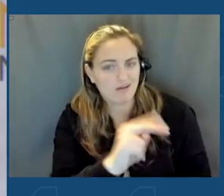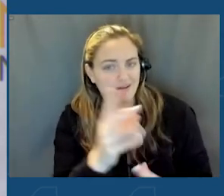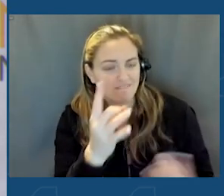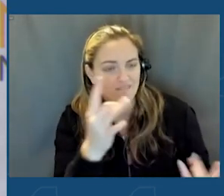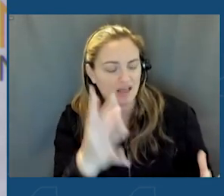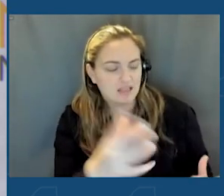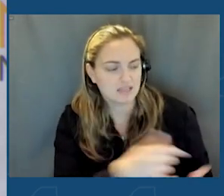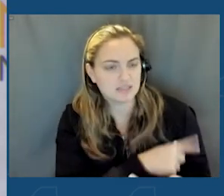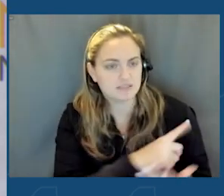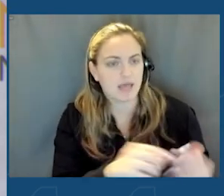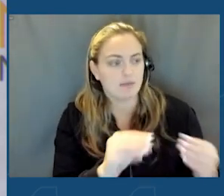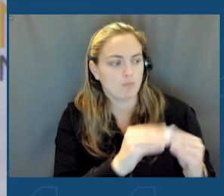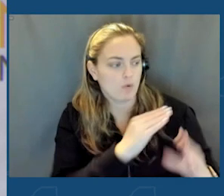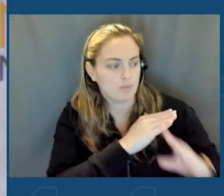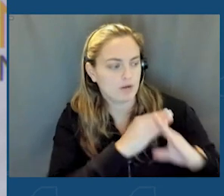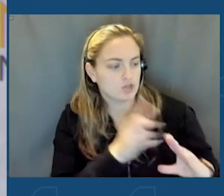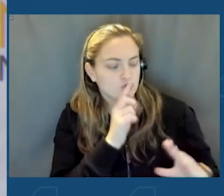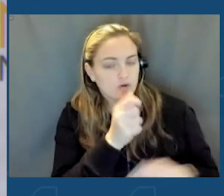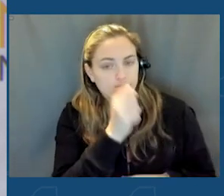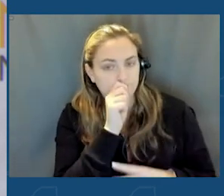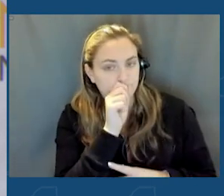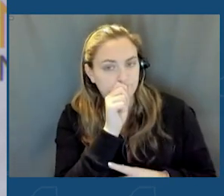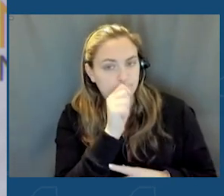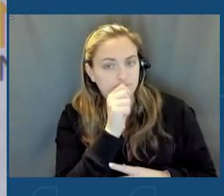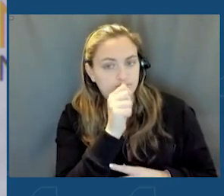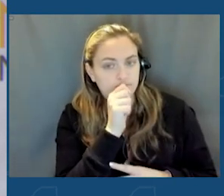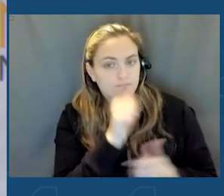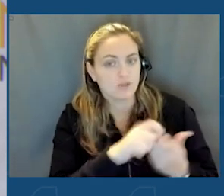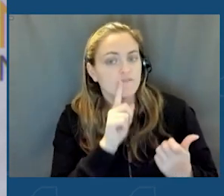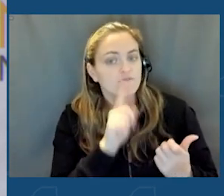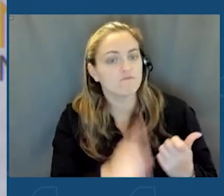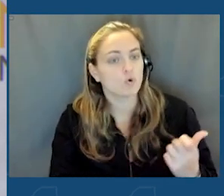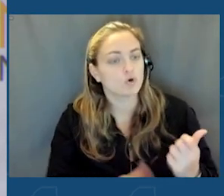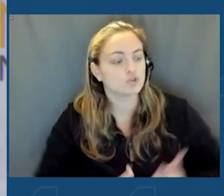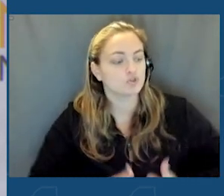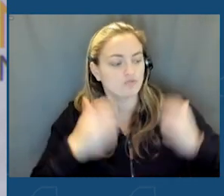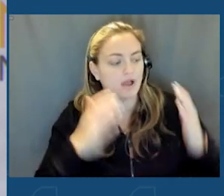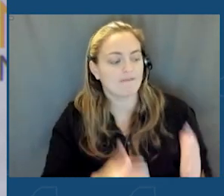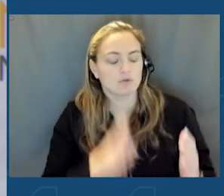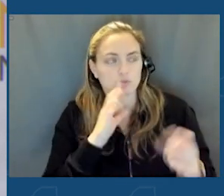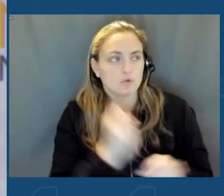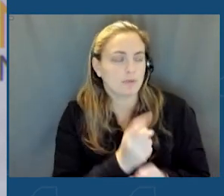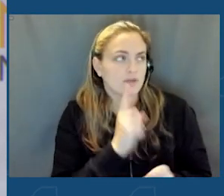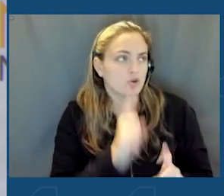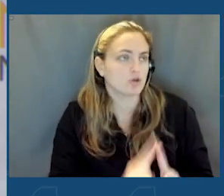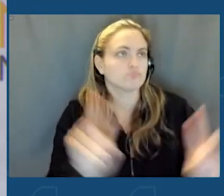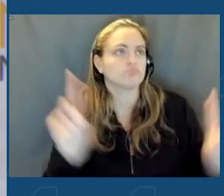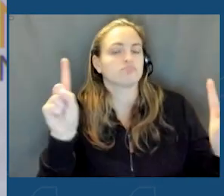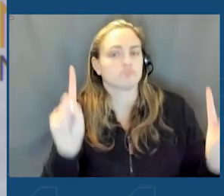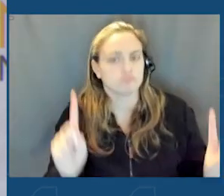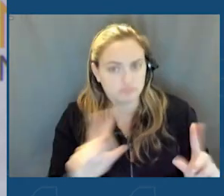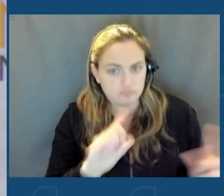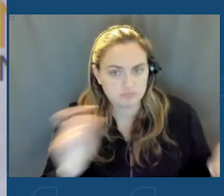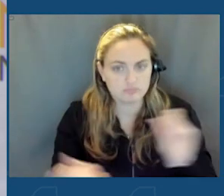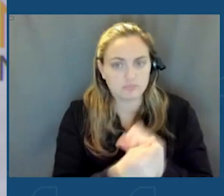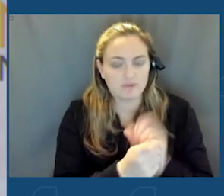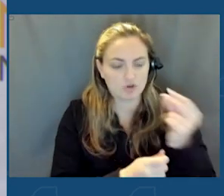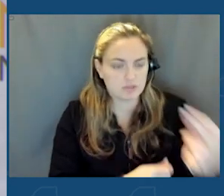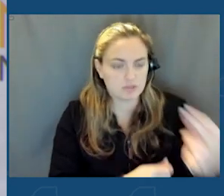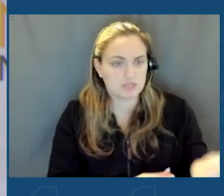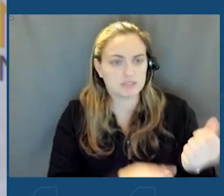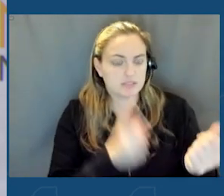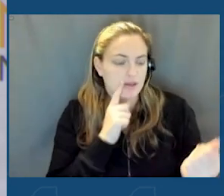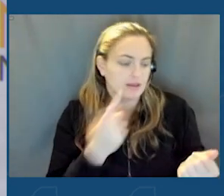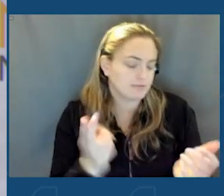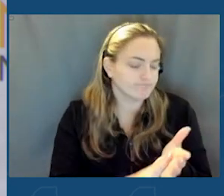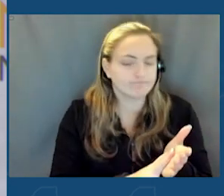furthering the protection of confidentiality for survivors. It's all going to make such a very real impact from the second the ink hits the paper.